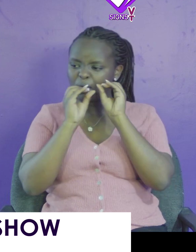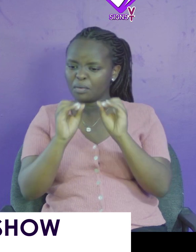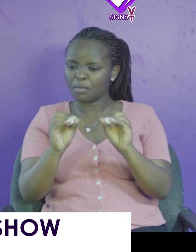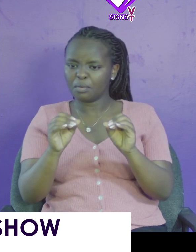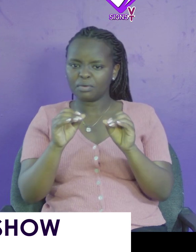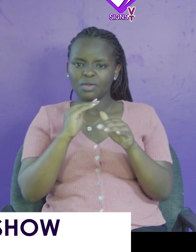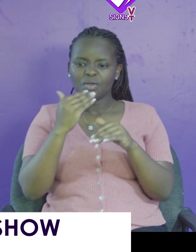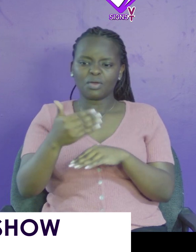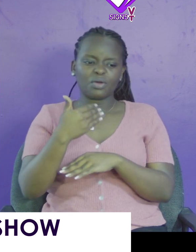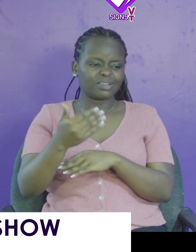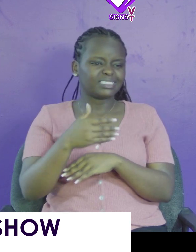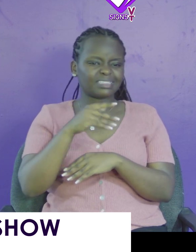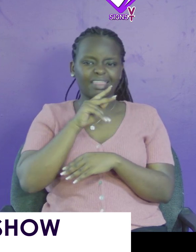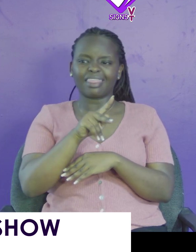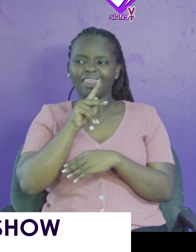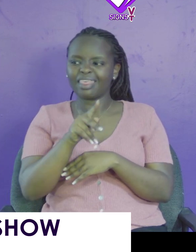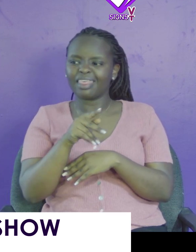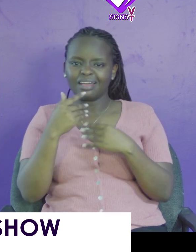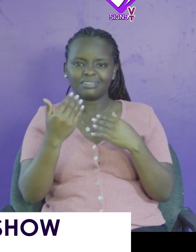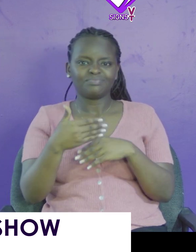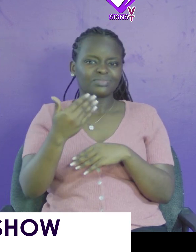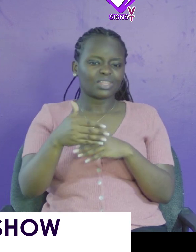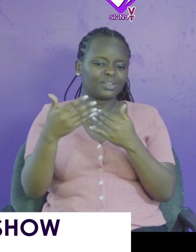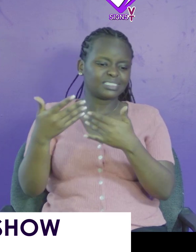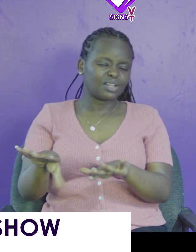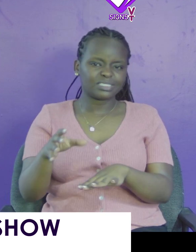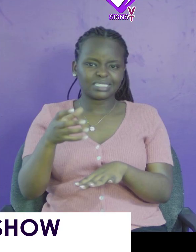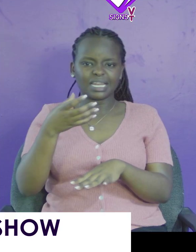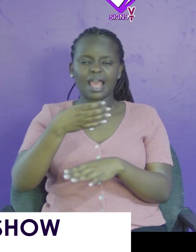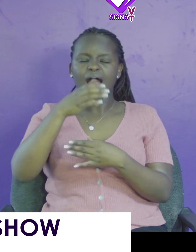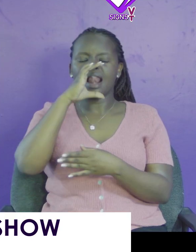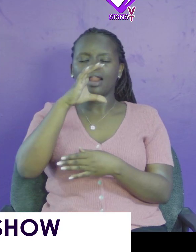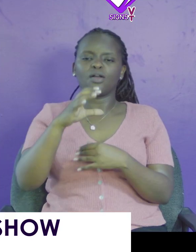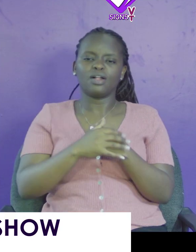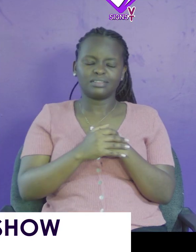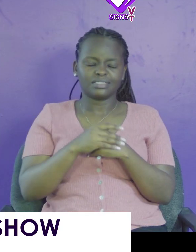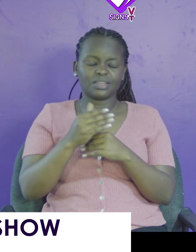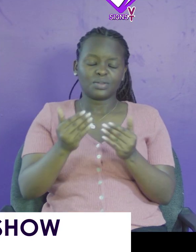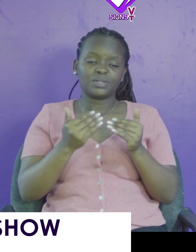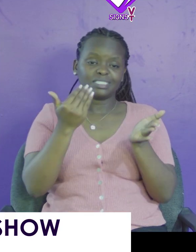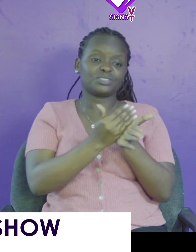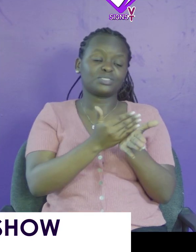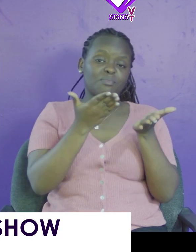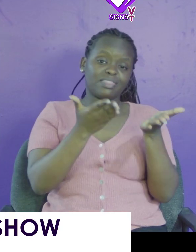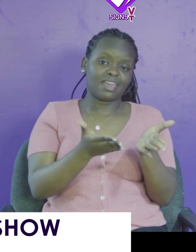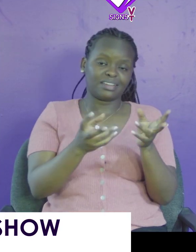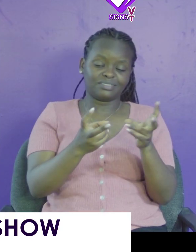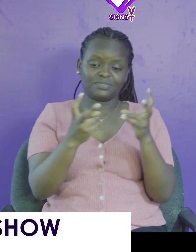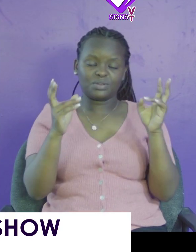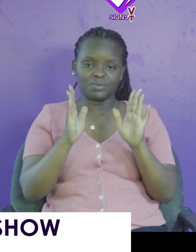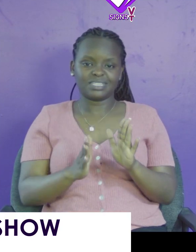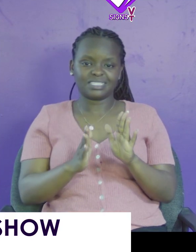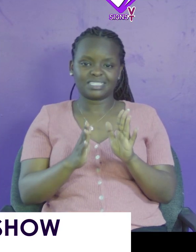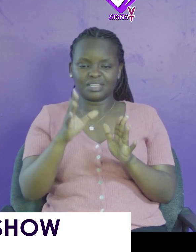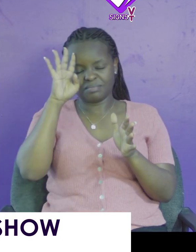always just crying, who is, lost in alcohol. We need to stop it there. Viewers, believe it